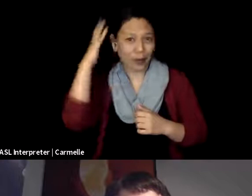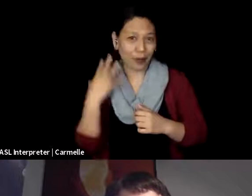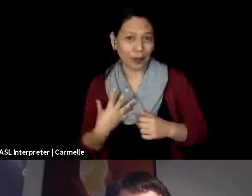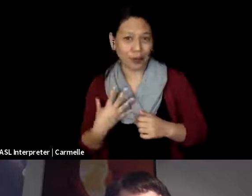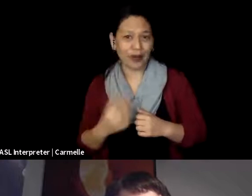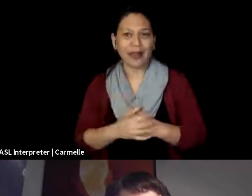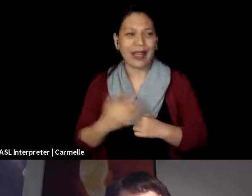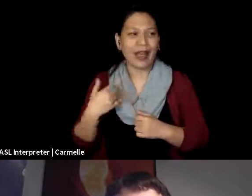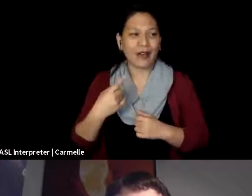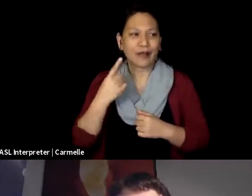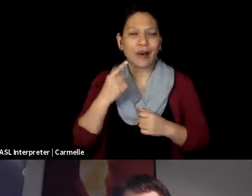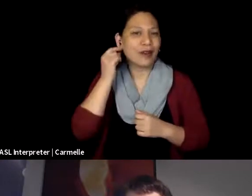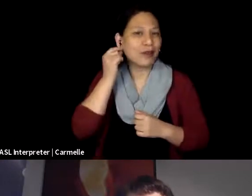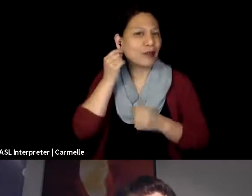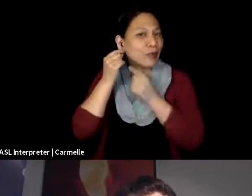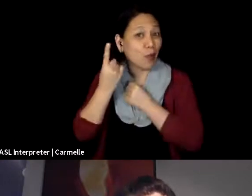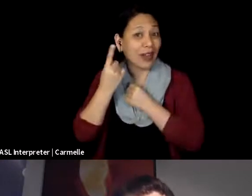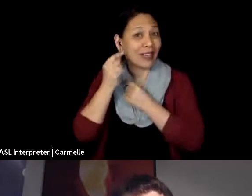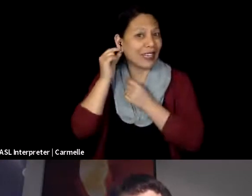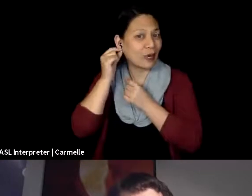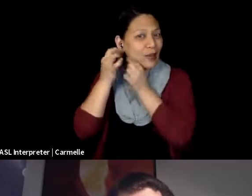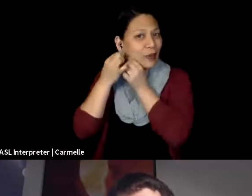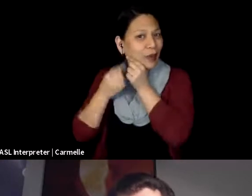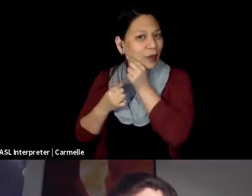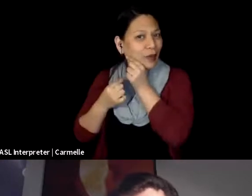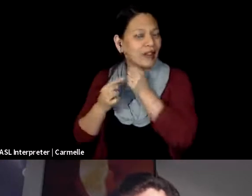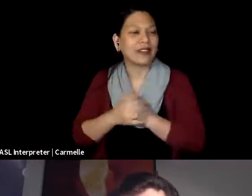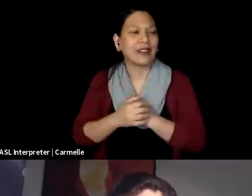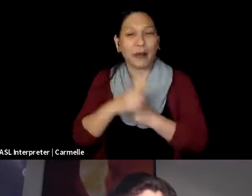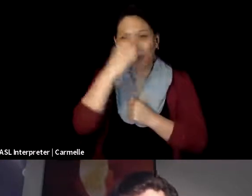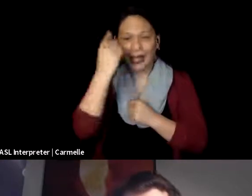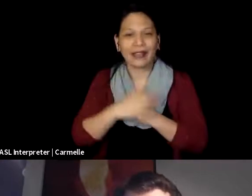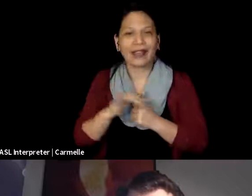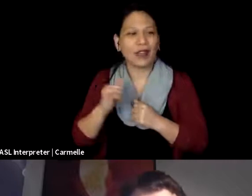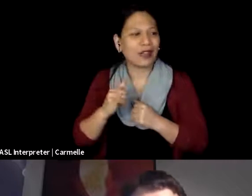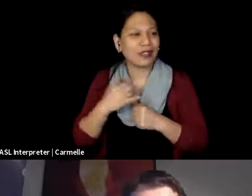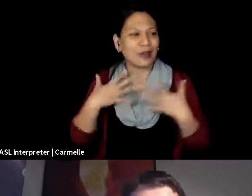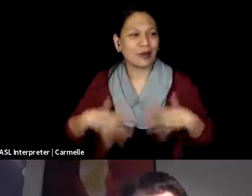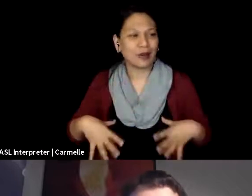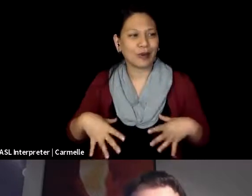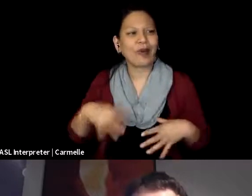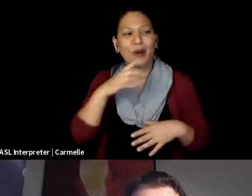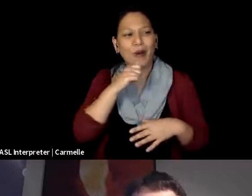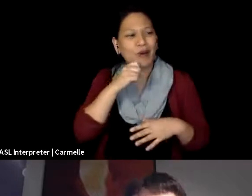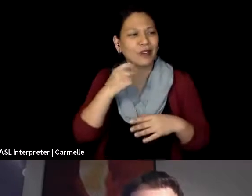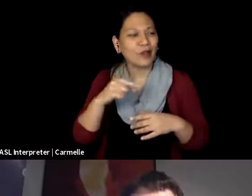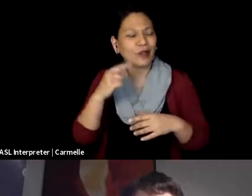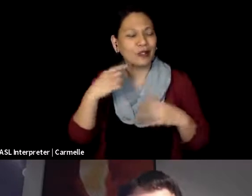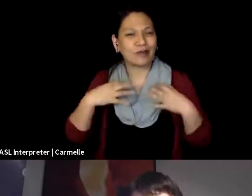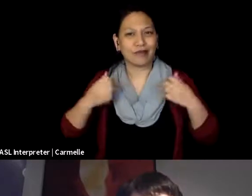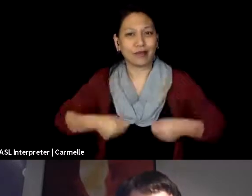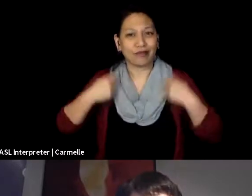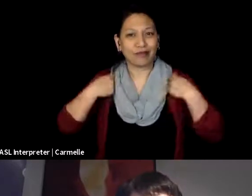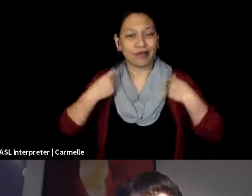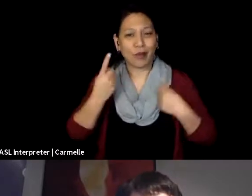one long black beaded earring, and I am in a long sleeve golden orange jumpsuit with a white undershirt. The background behind